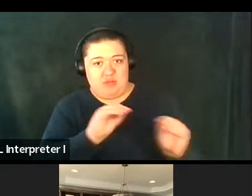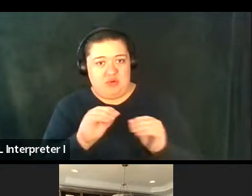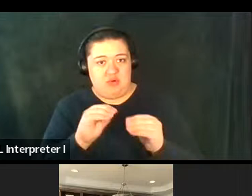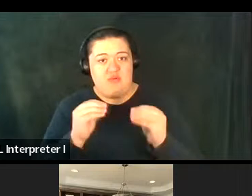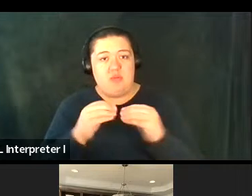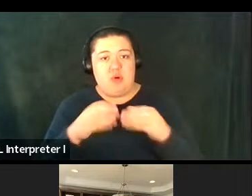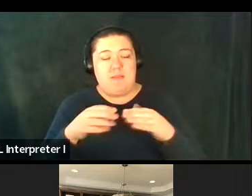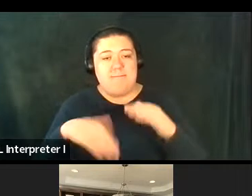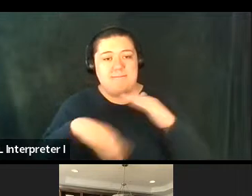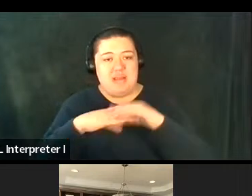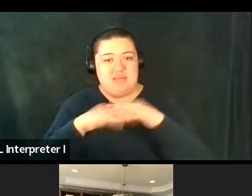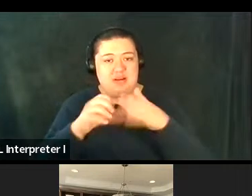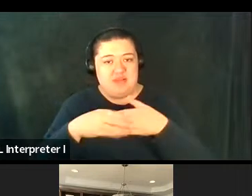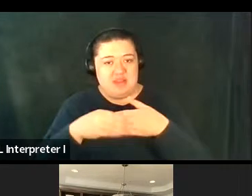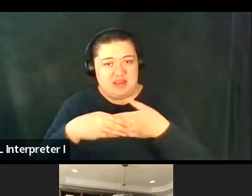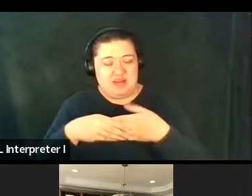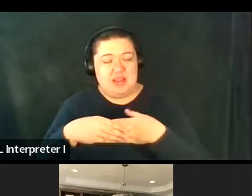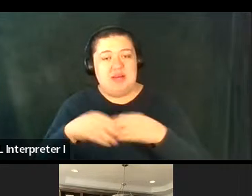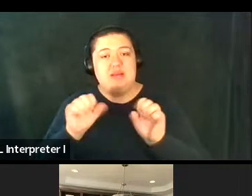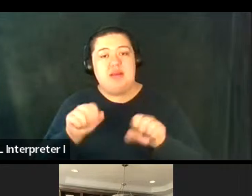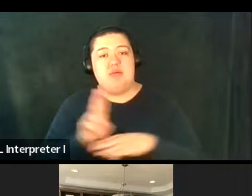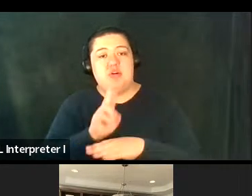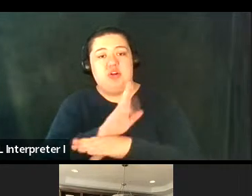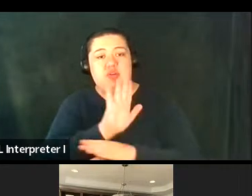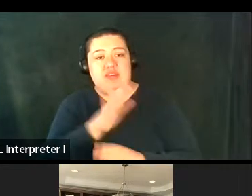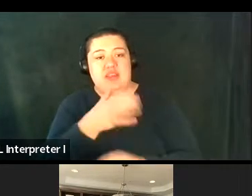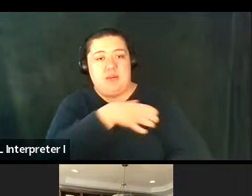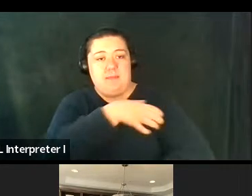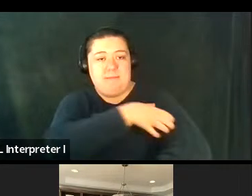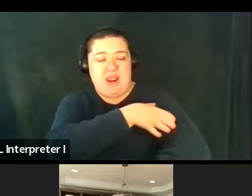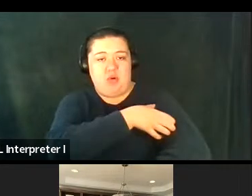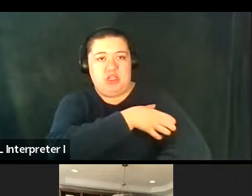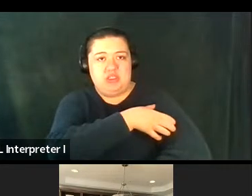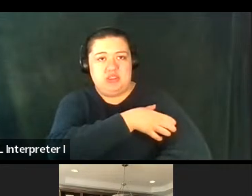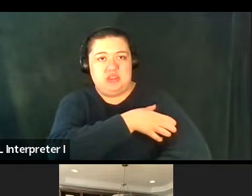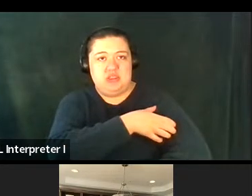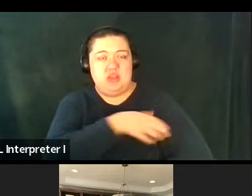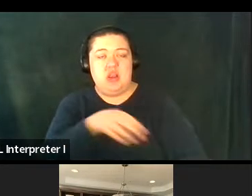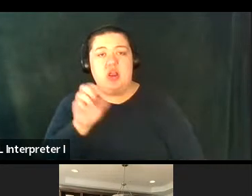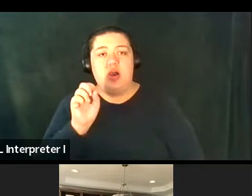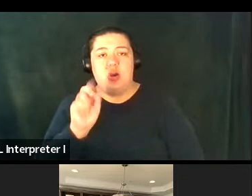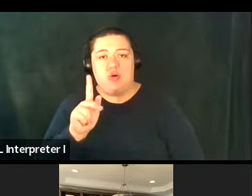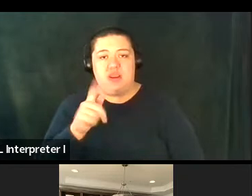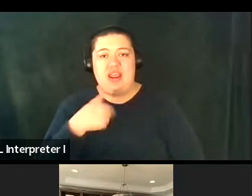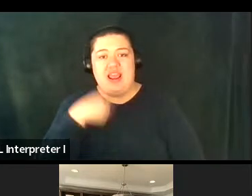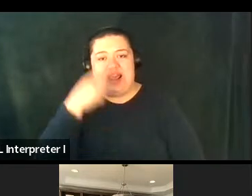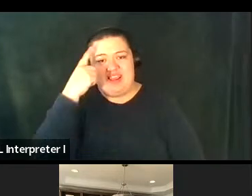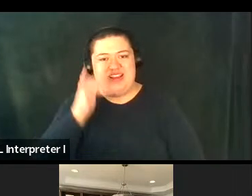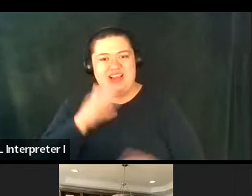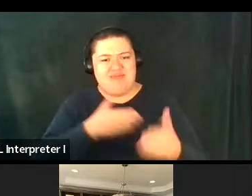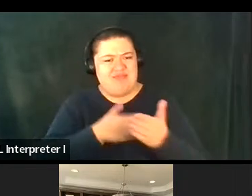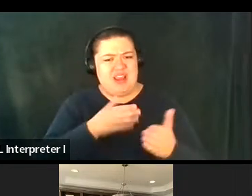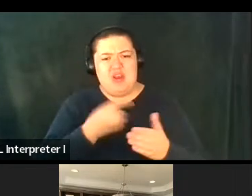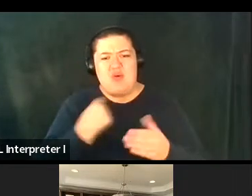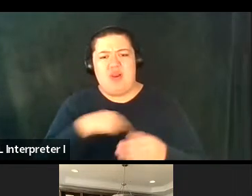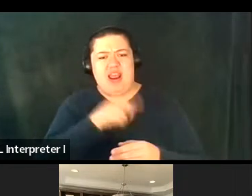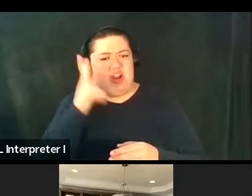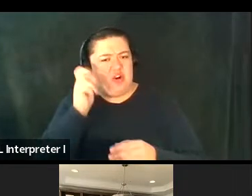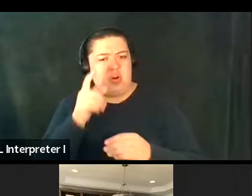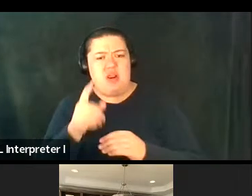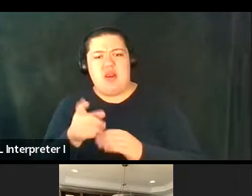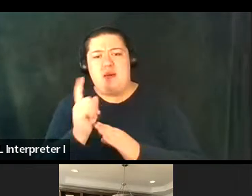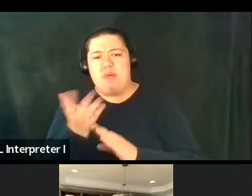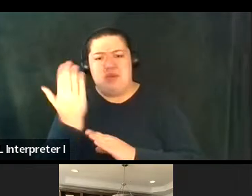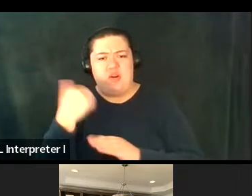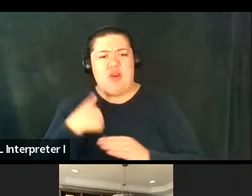flexibility Yes, to be able to exercise their powers. yes. Okay. I think that's counter to what I heard a moment ago. So I just want to make sure that was very clear